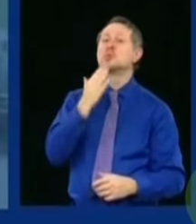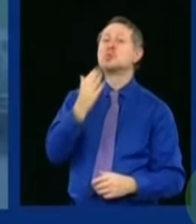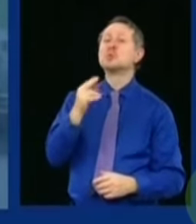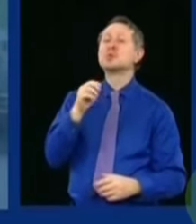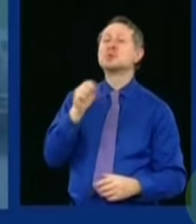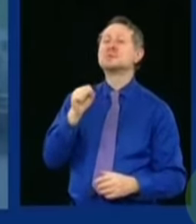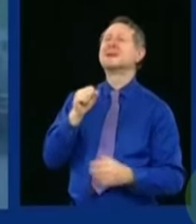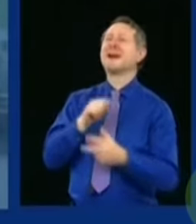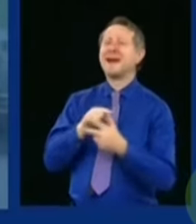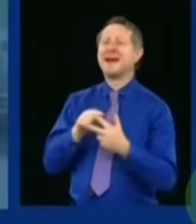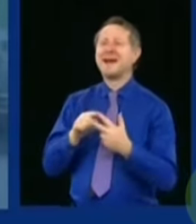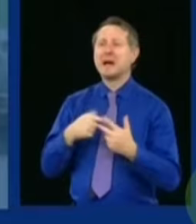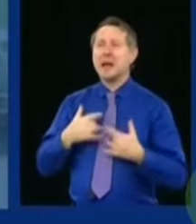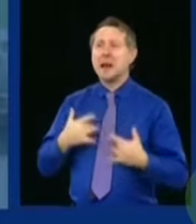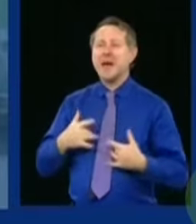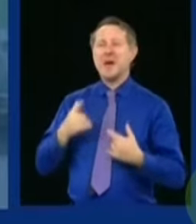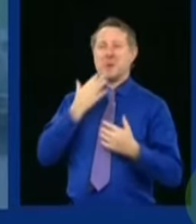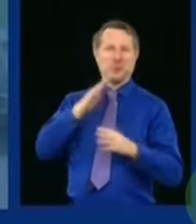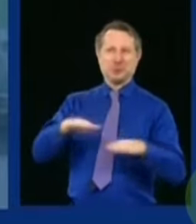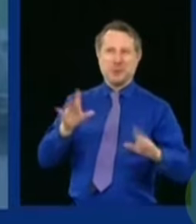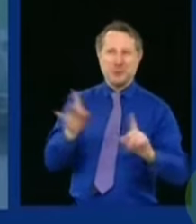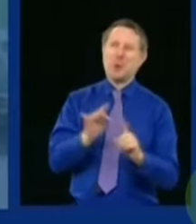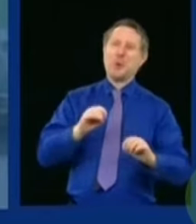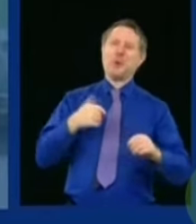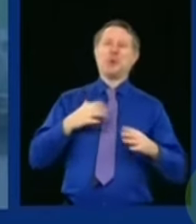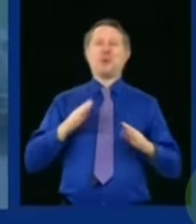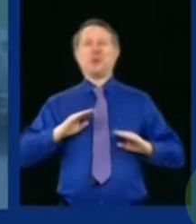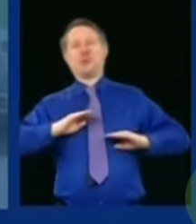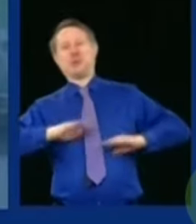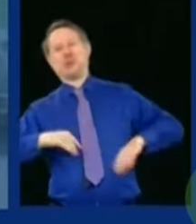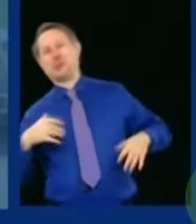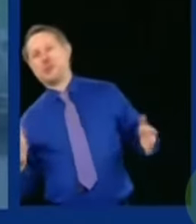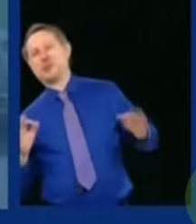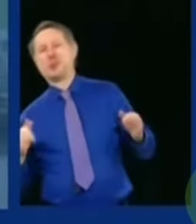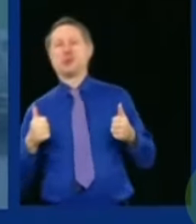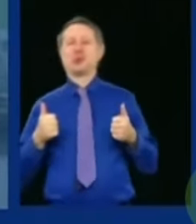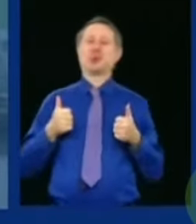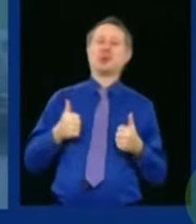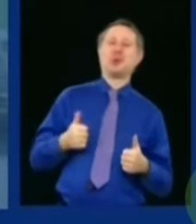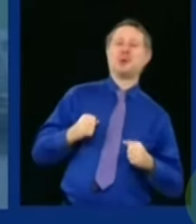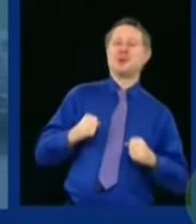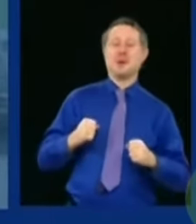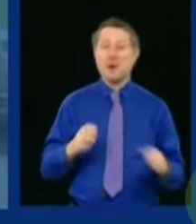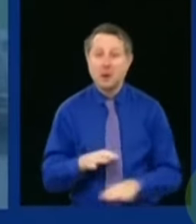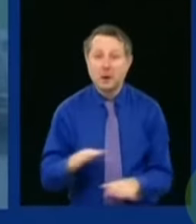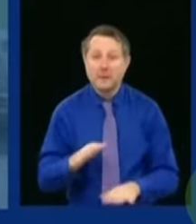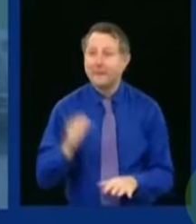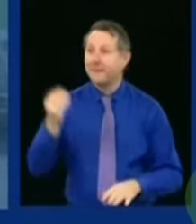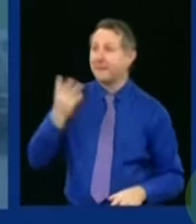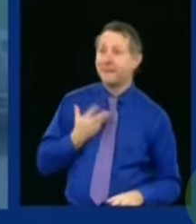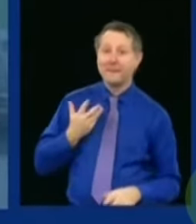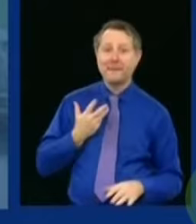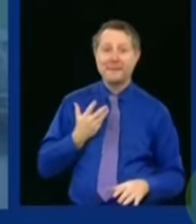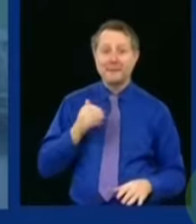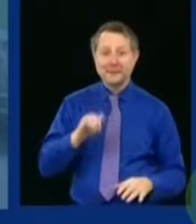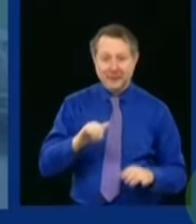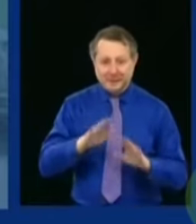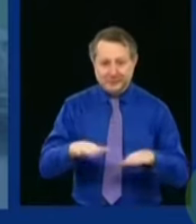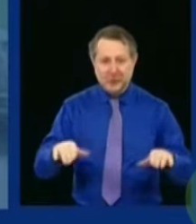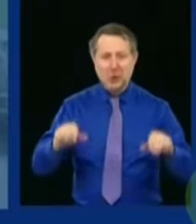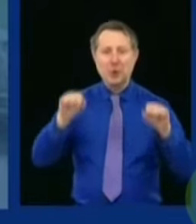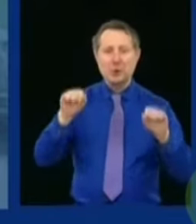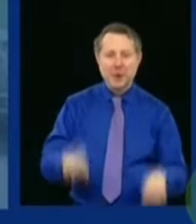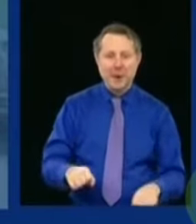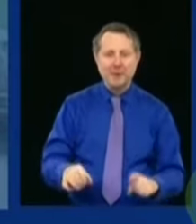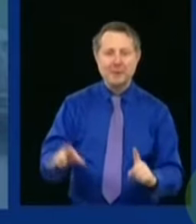evaluation. Children aren't affected. Okay, now maybe children are affected, and we just